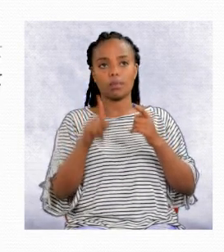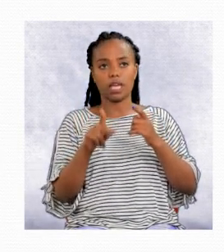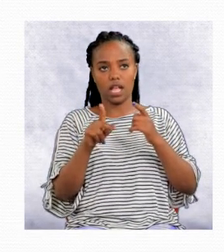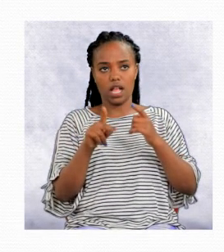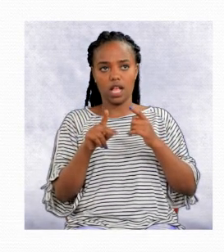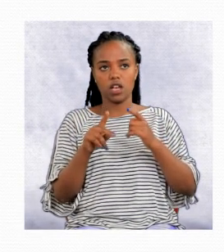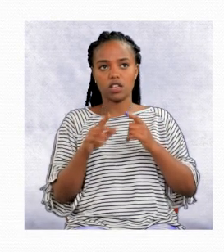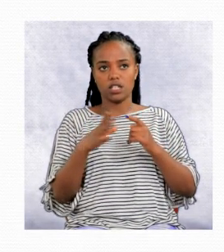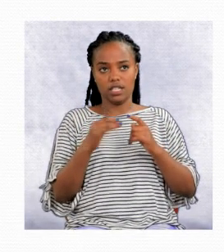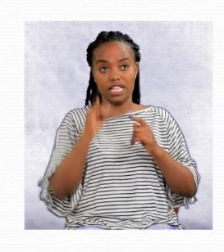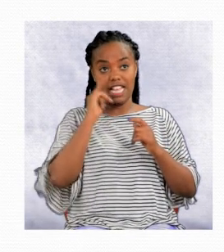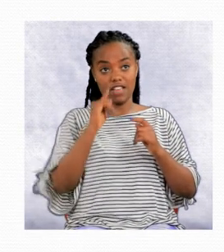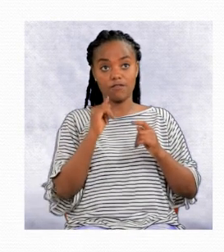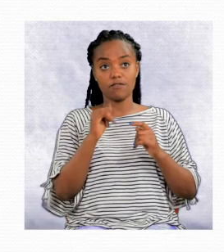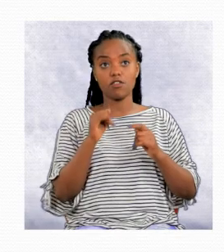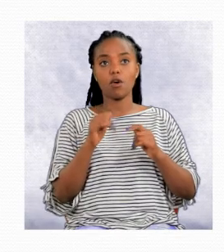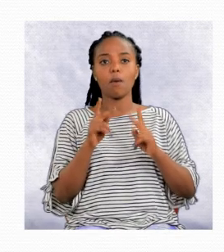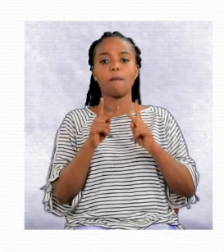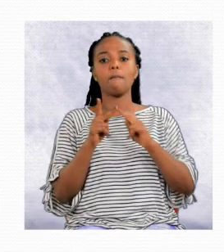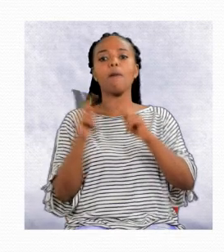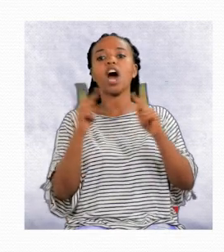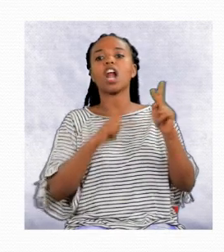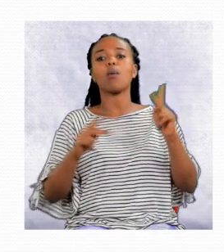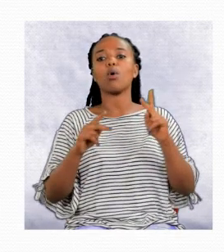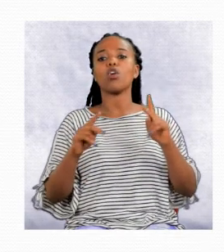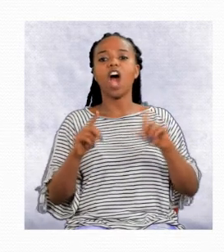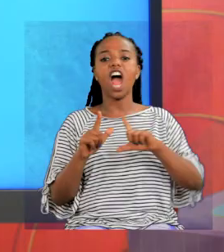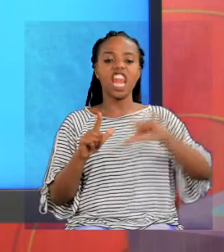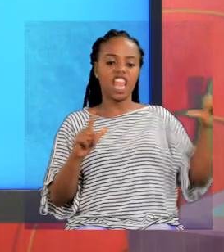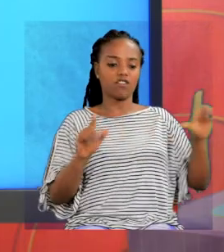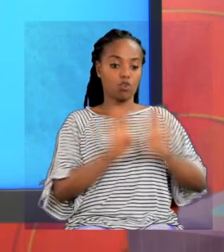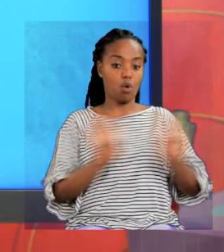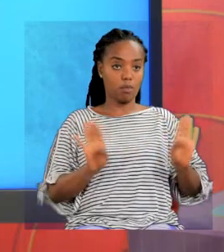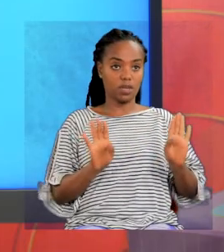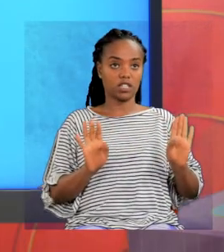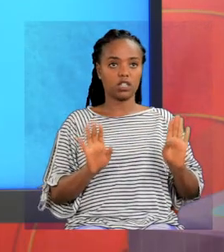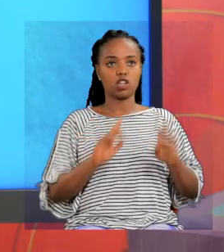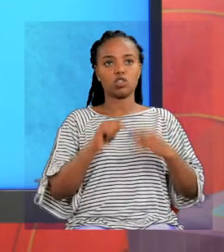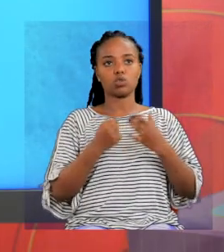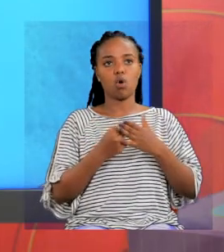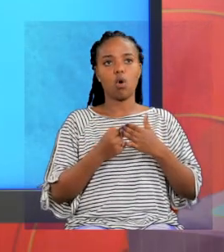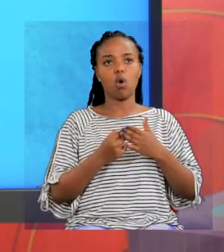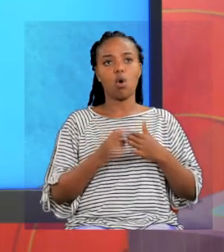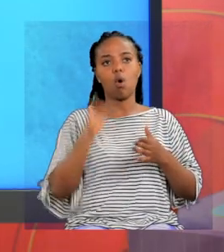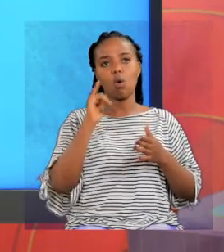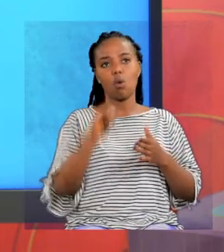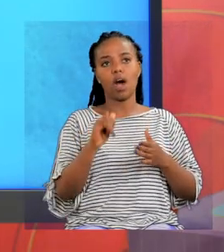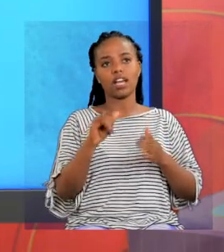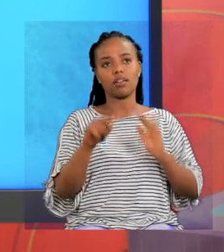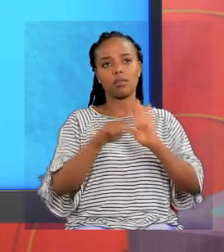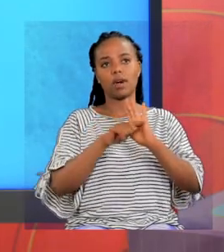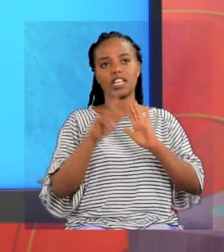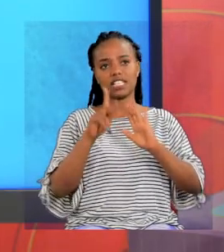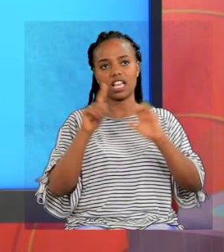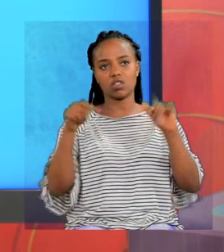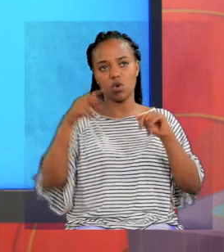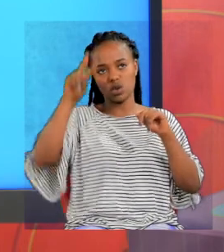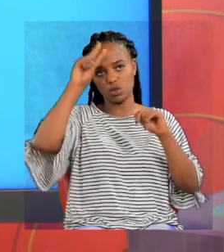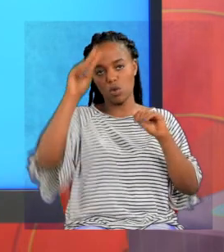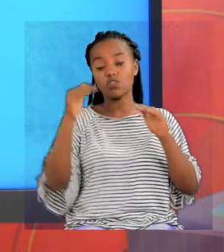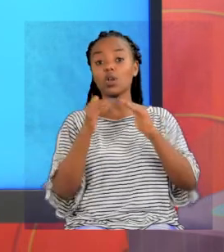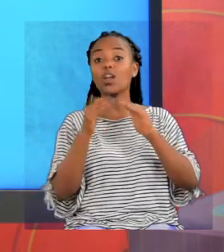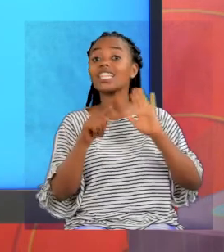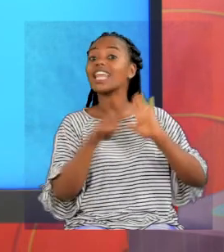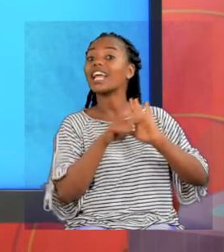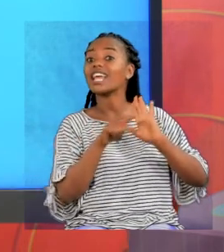parabola opens to the left, so the equation will be this y minus k is all squared is equal to